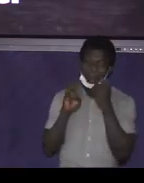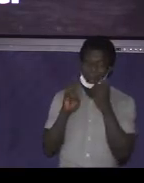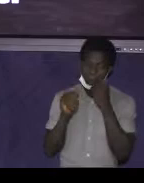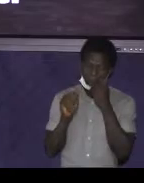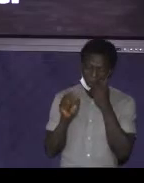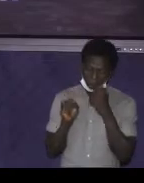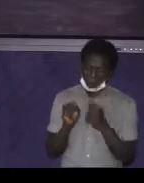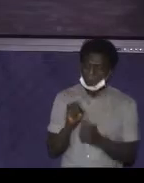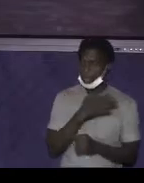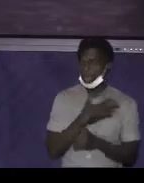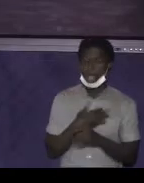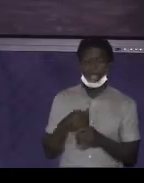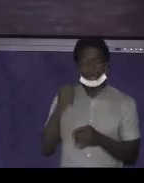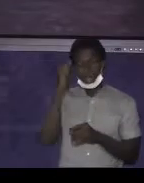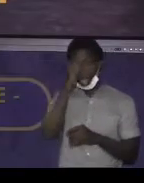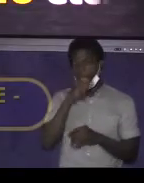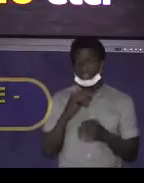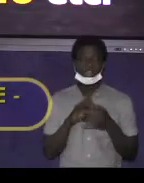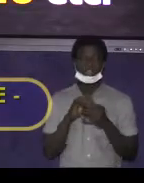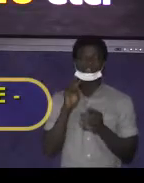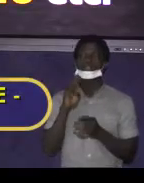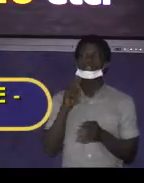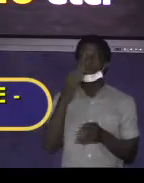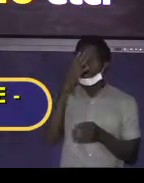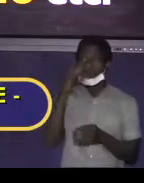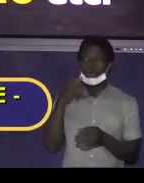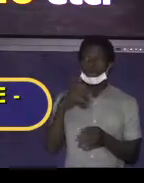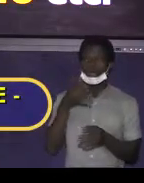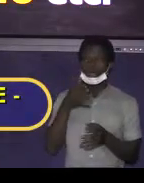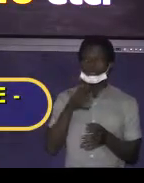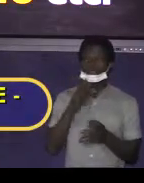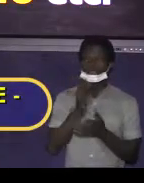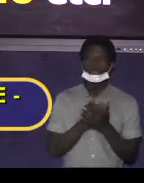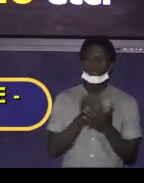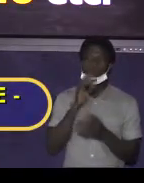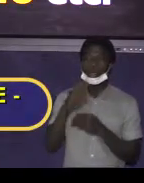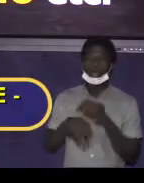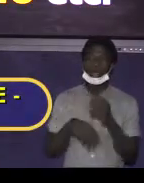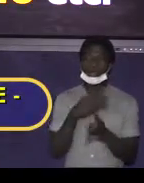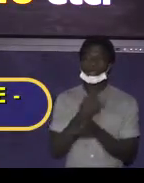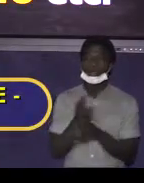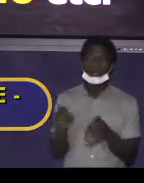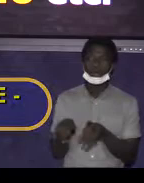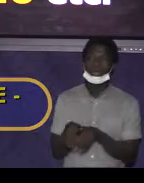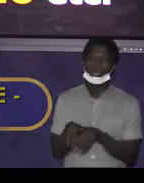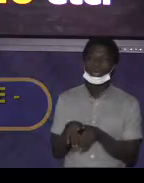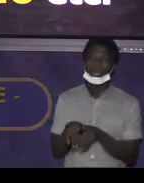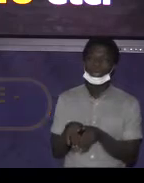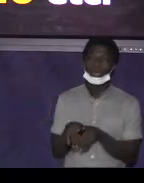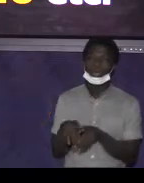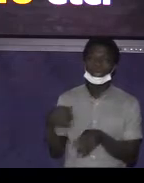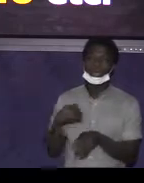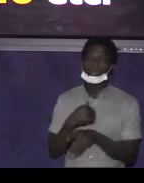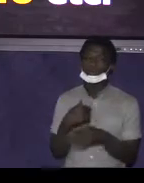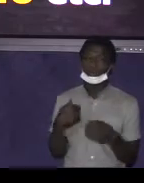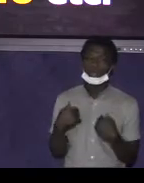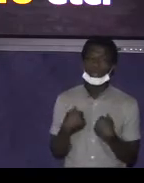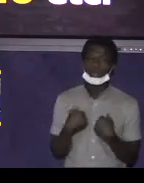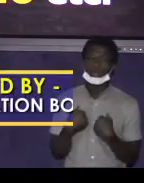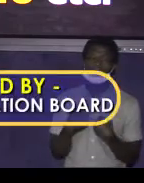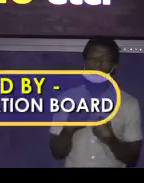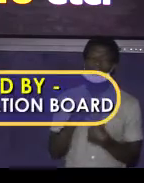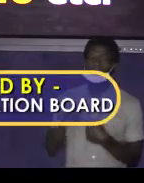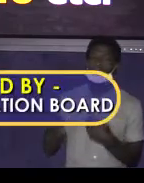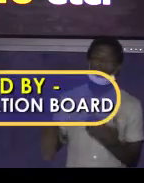ECOWAS, we have African Union. Why some are global? Some are global, like we have, that